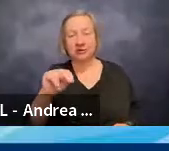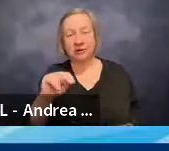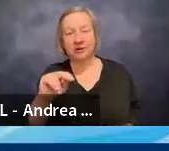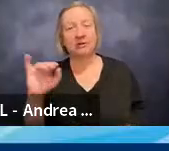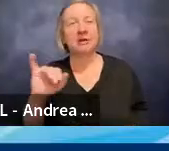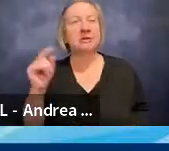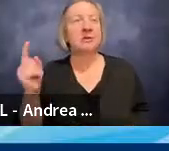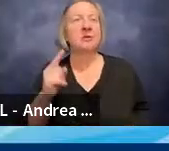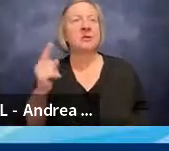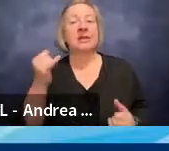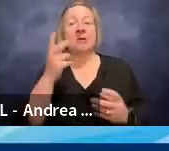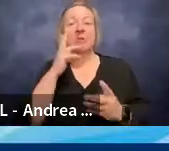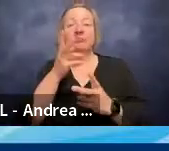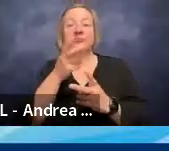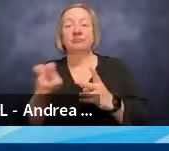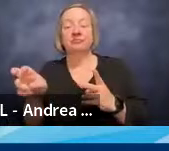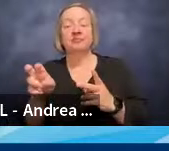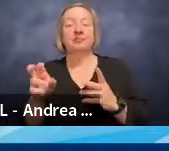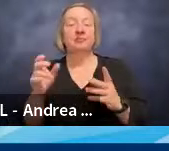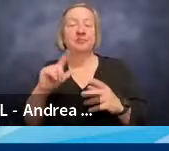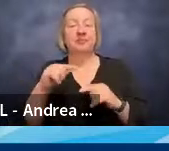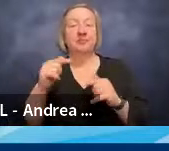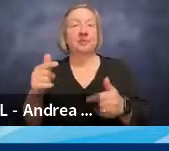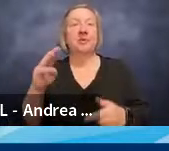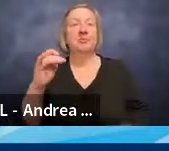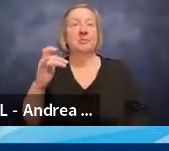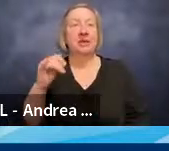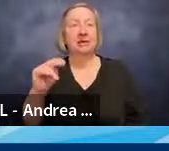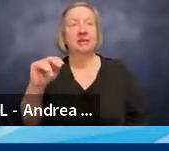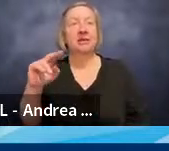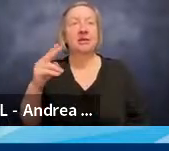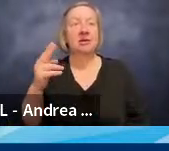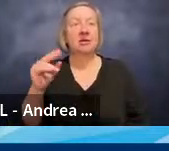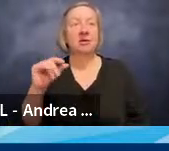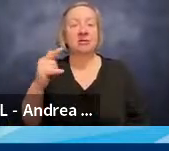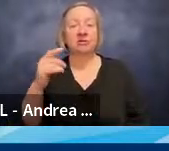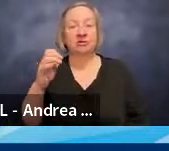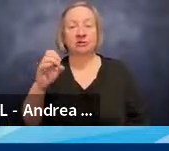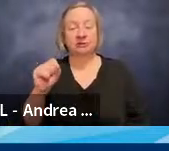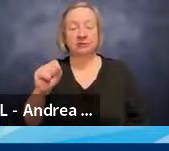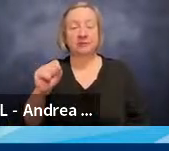transition over, I believe we're turning it over to Megan Hodges. So Megan Hodges.